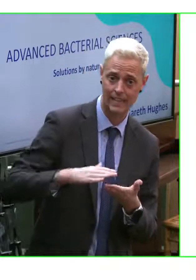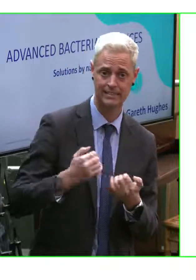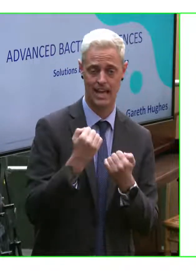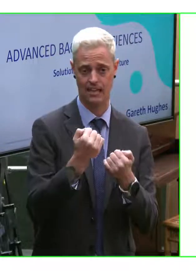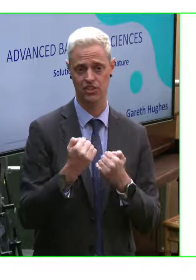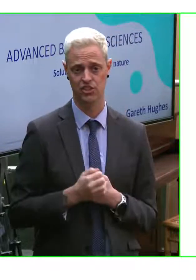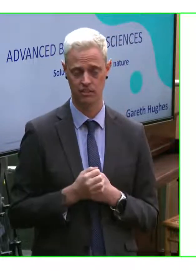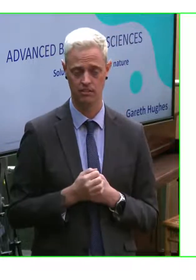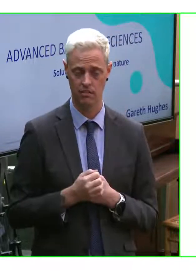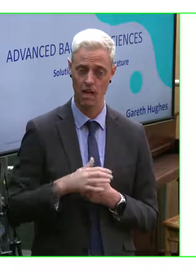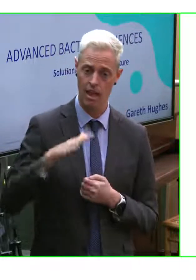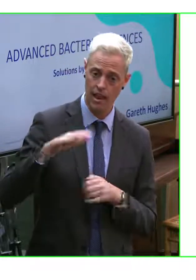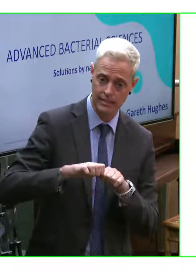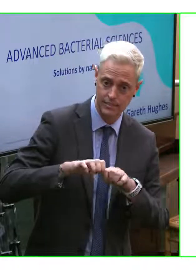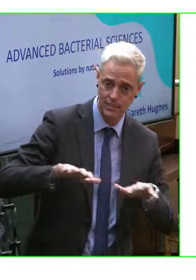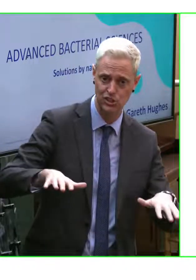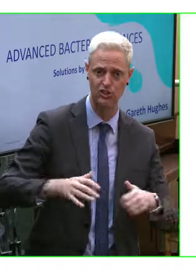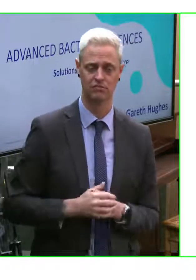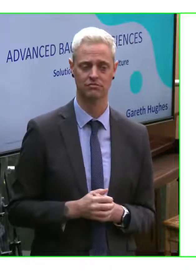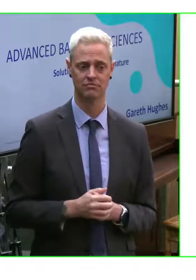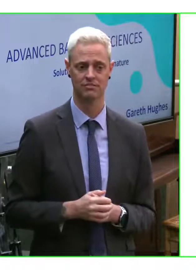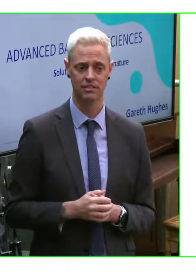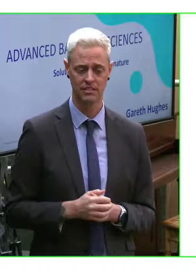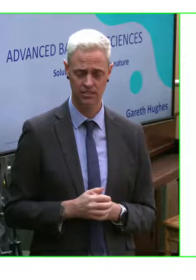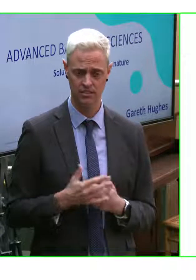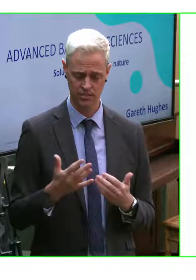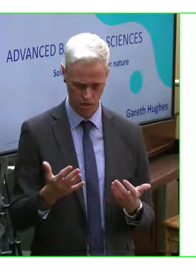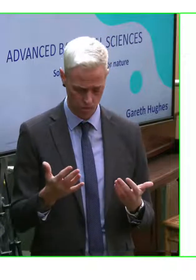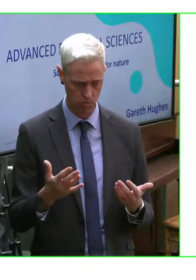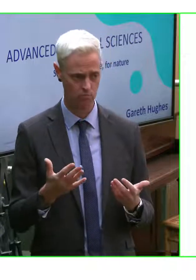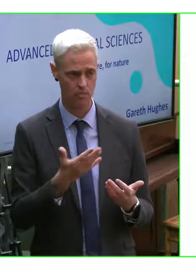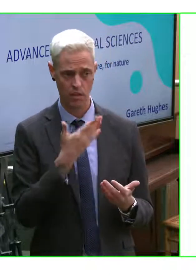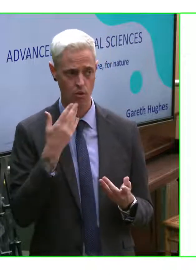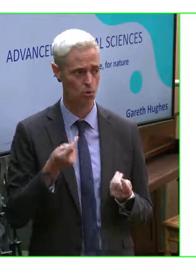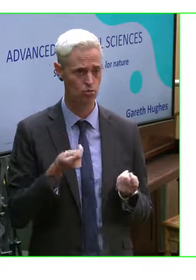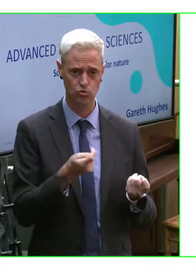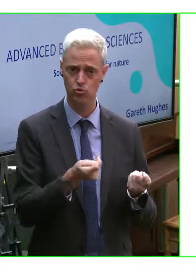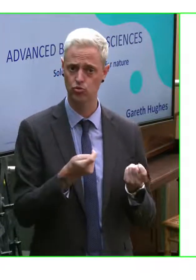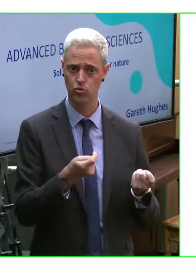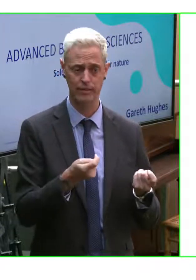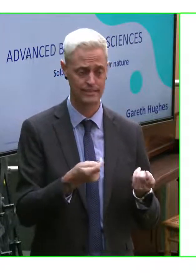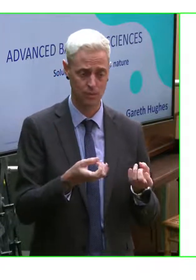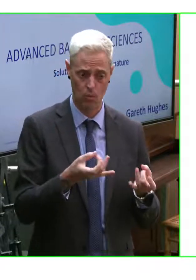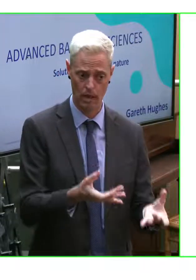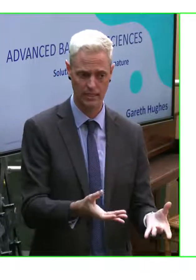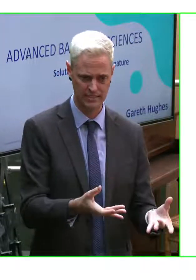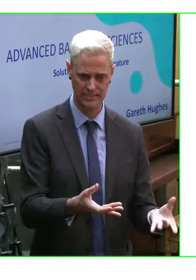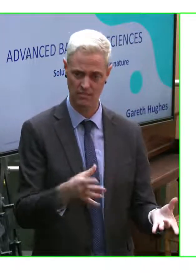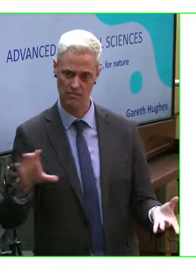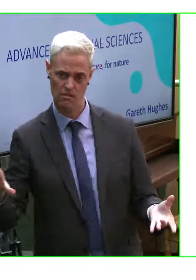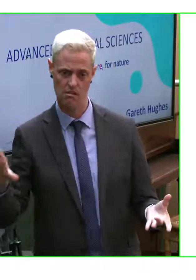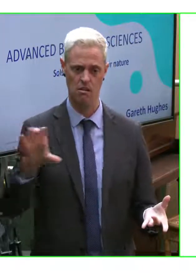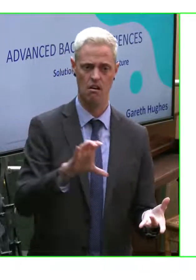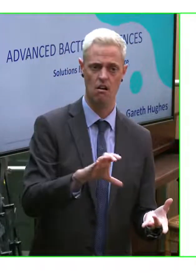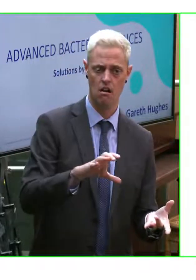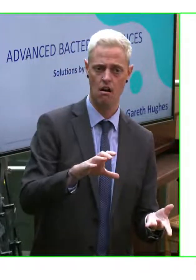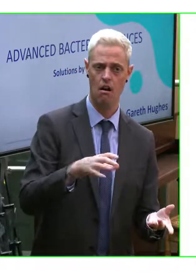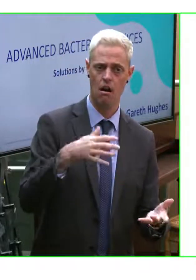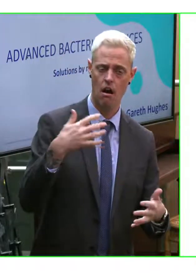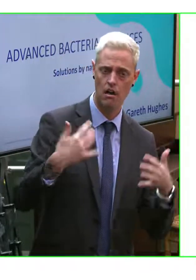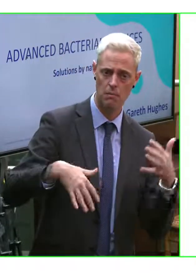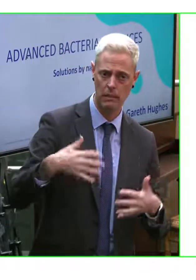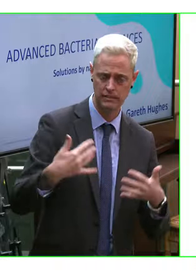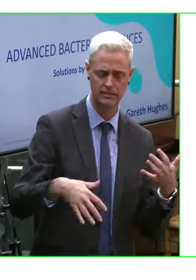less emissions. So by not having to treat waste with expensive membranes or expensive